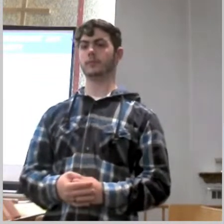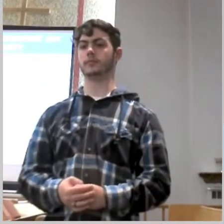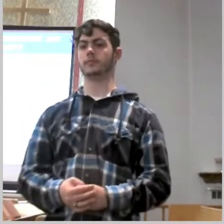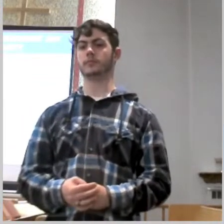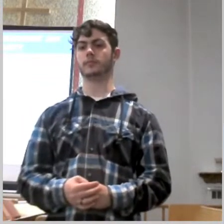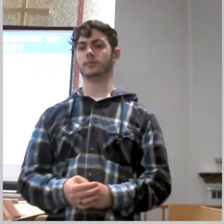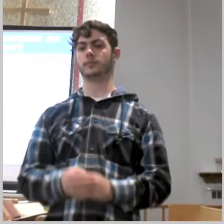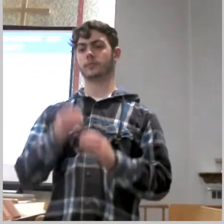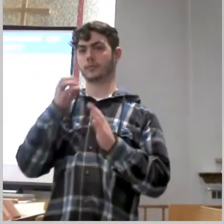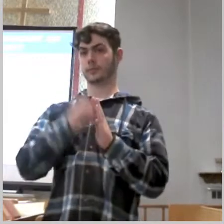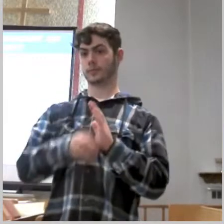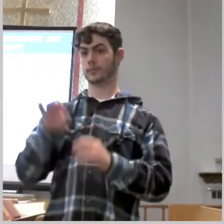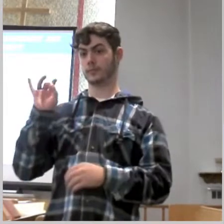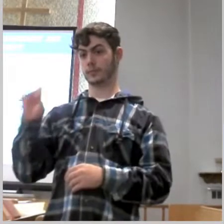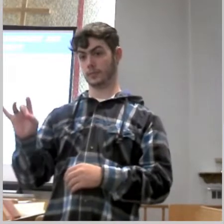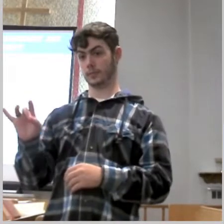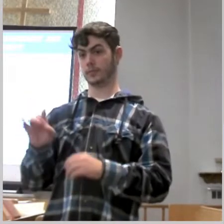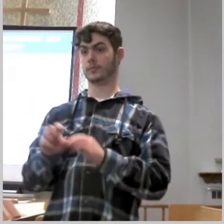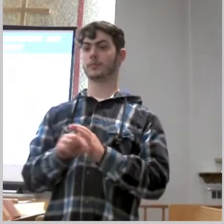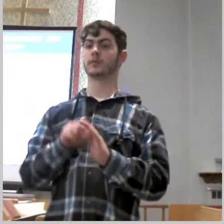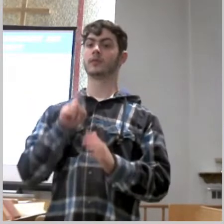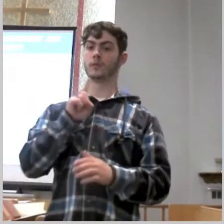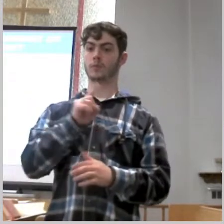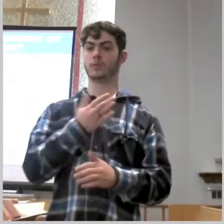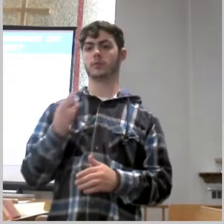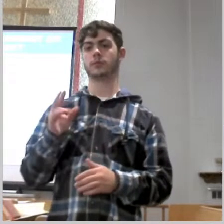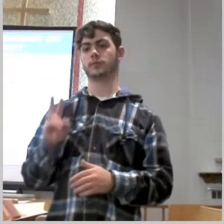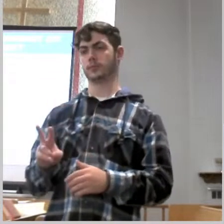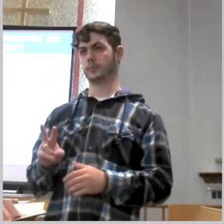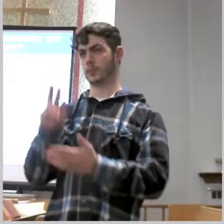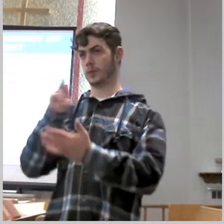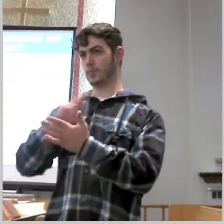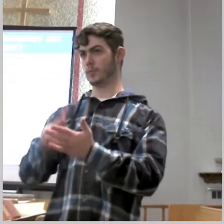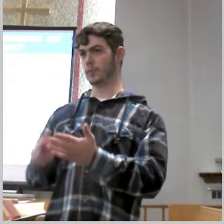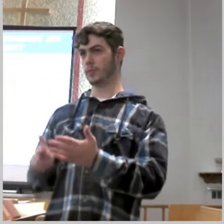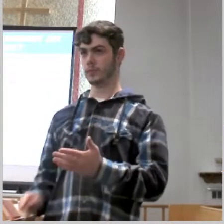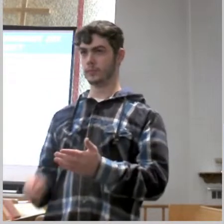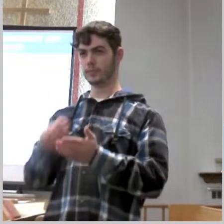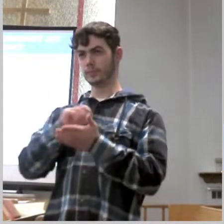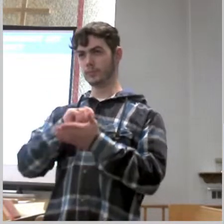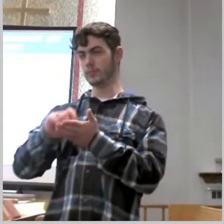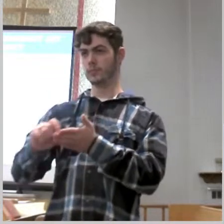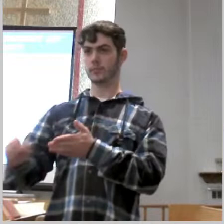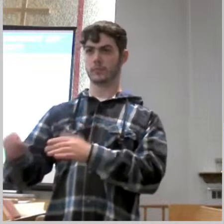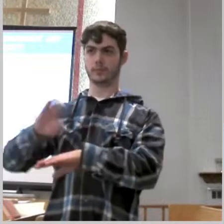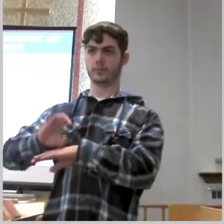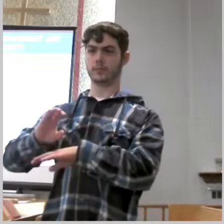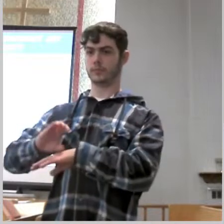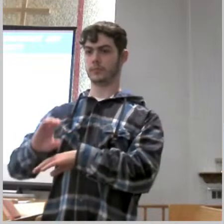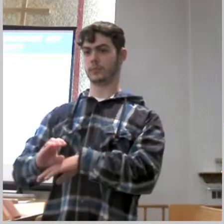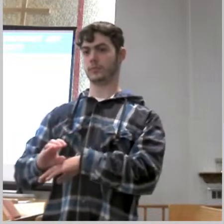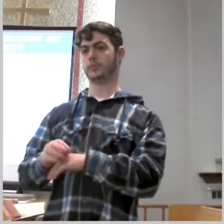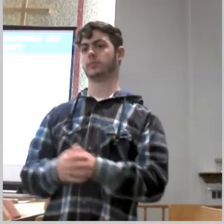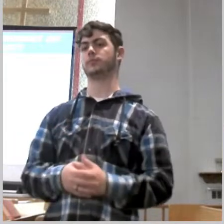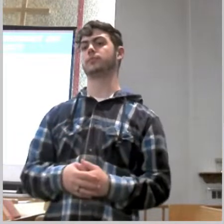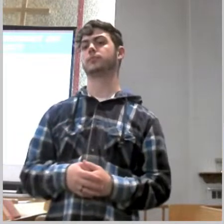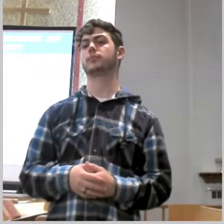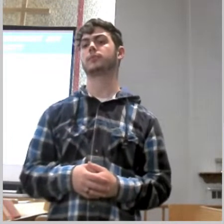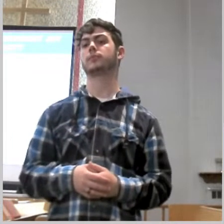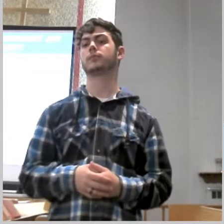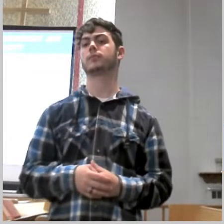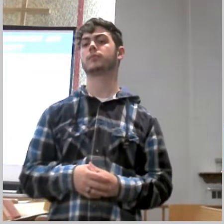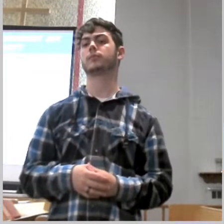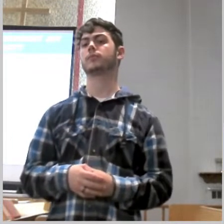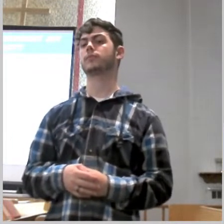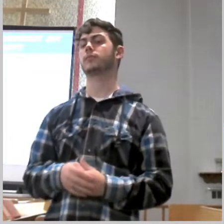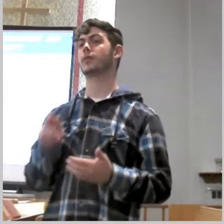8, this is the Apostle Paul writing to the Corinthian church, and I'm going to get more into the context of this towards the end of the message.